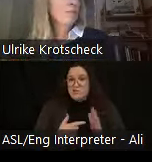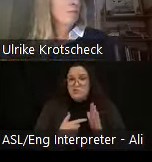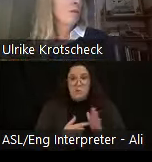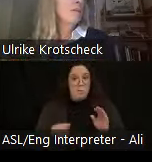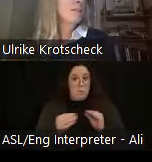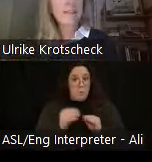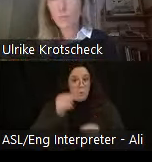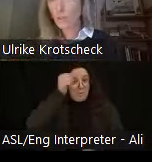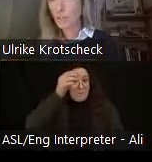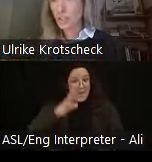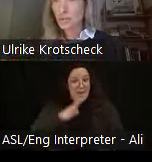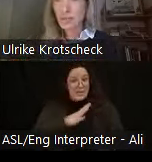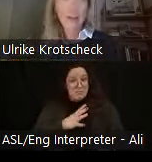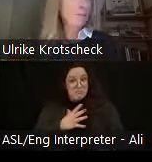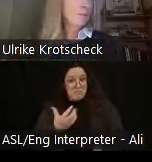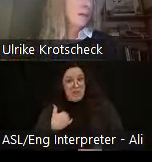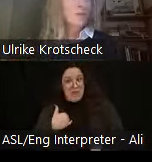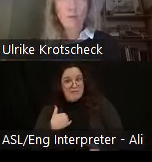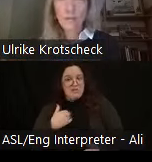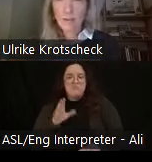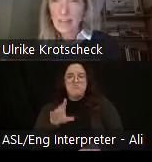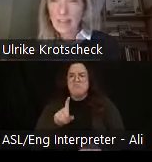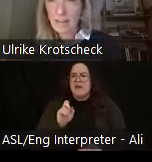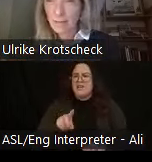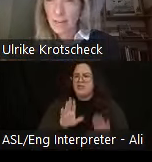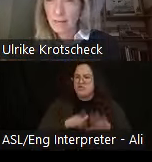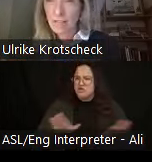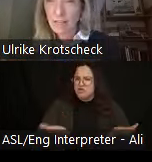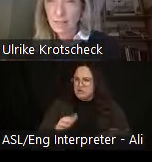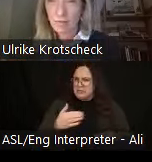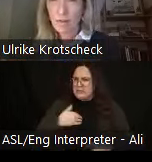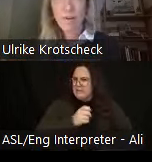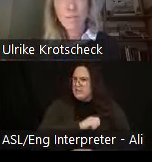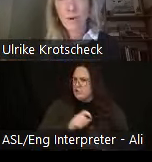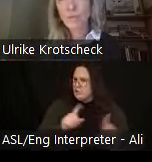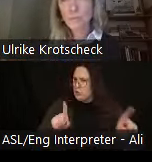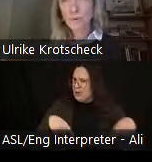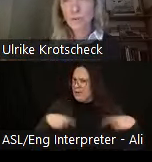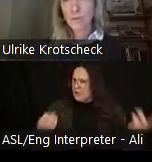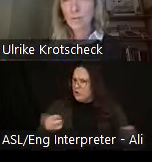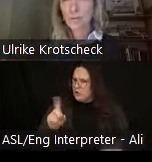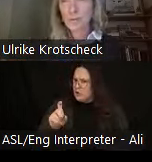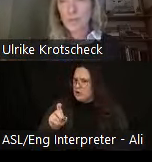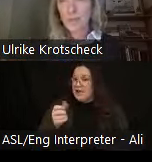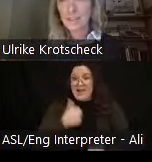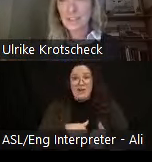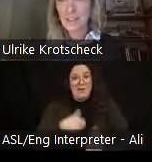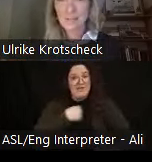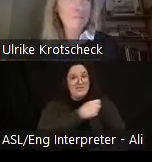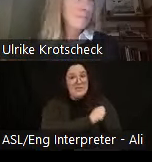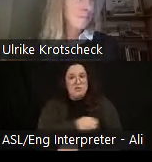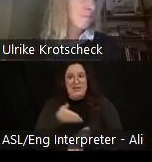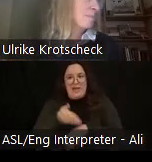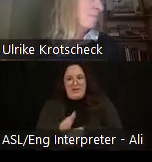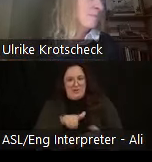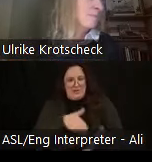with this new evidence? And then were children ever tattooed? And was anyone ever tattooed post-mortem? And would you be able to tell